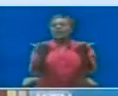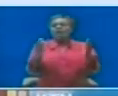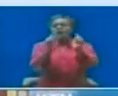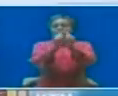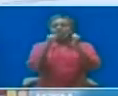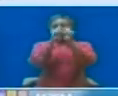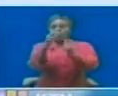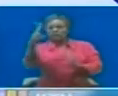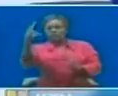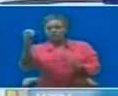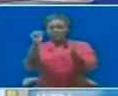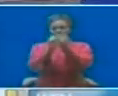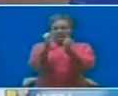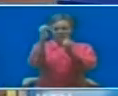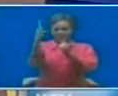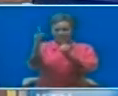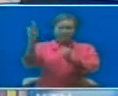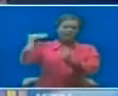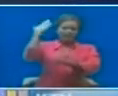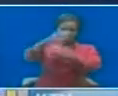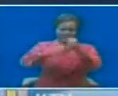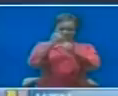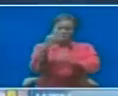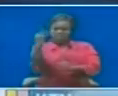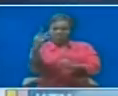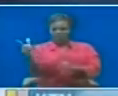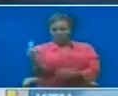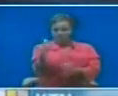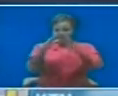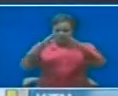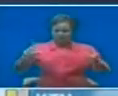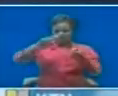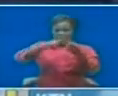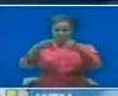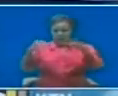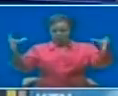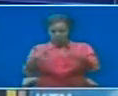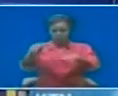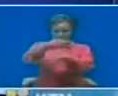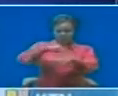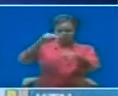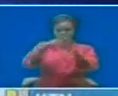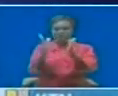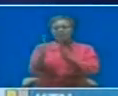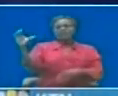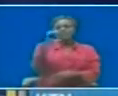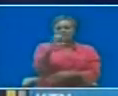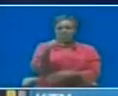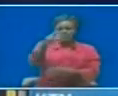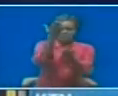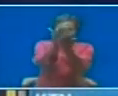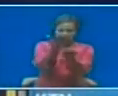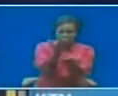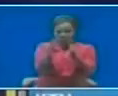October 2013, that is last year, when the three media houses, Standard Group Limited, Nation Media Group and Royal Media Services, filed a